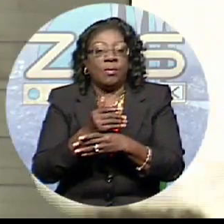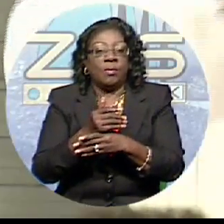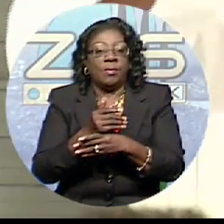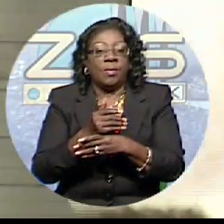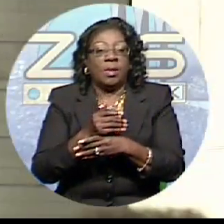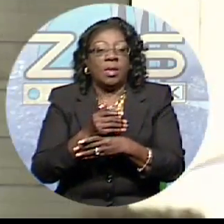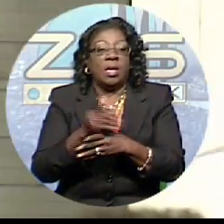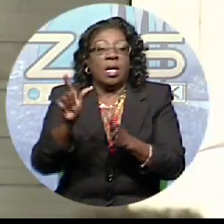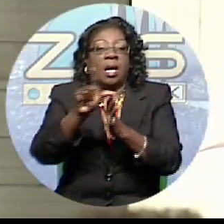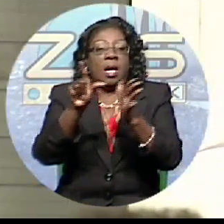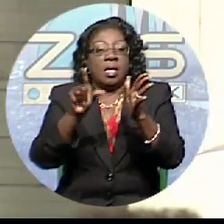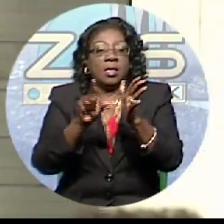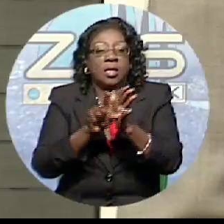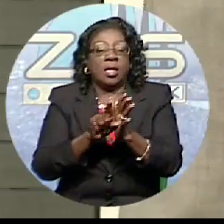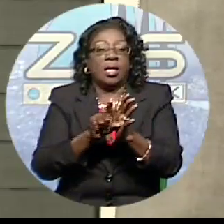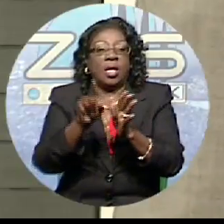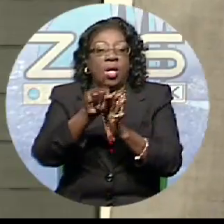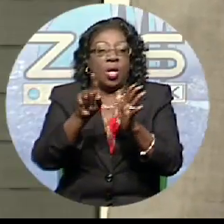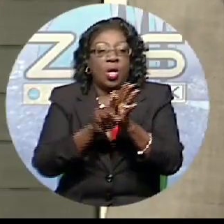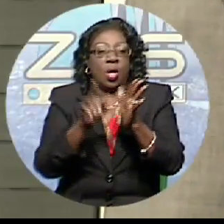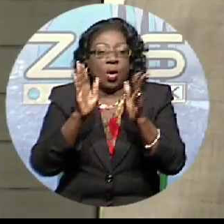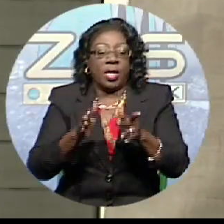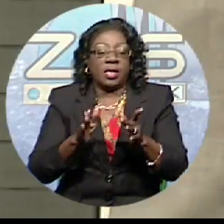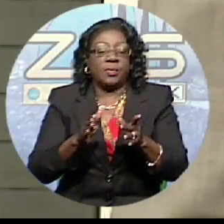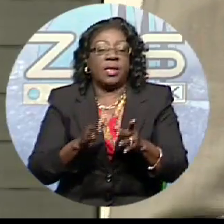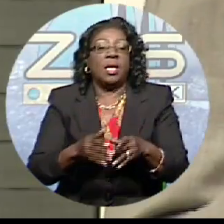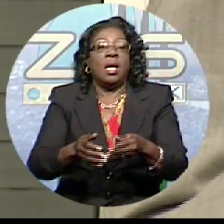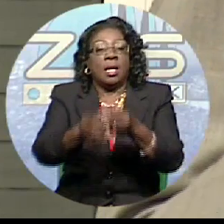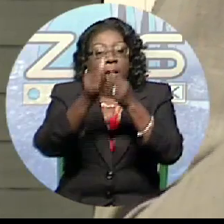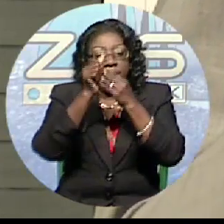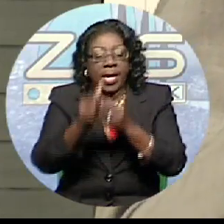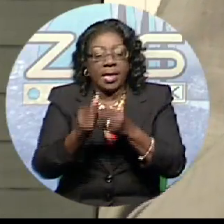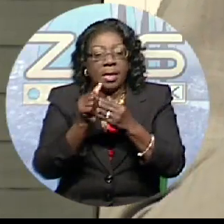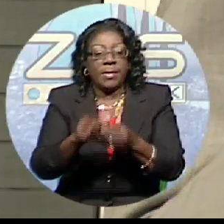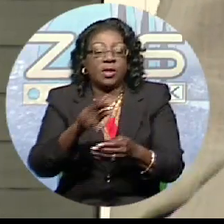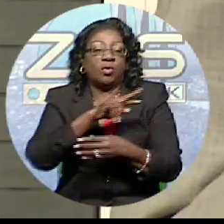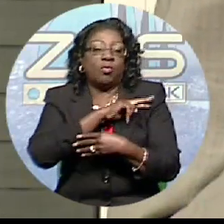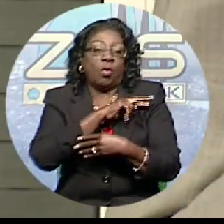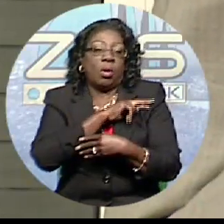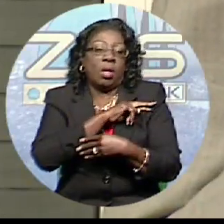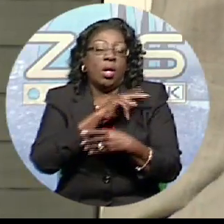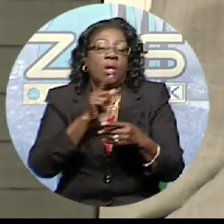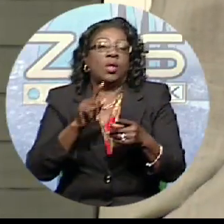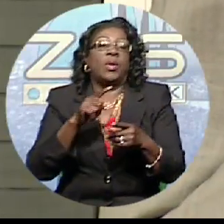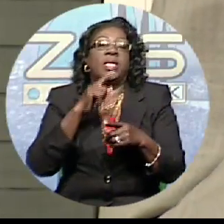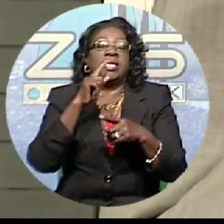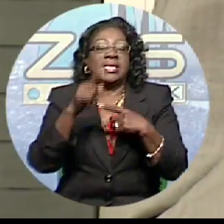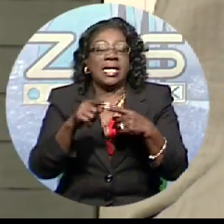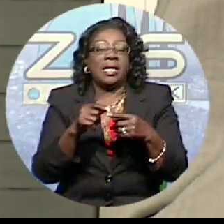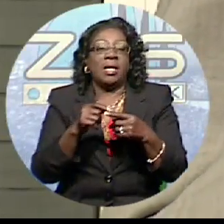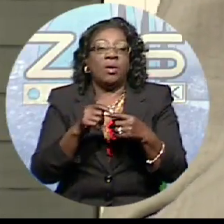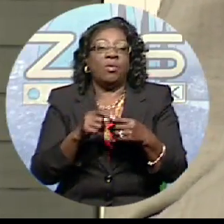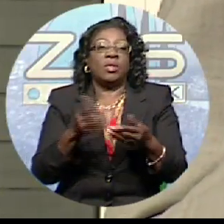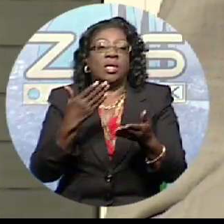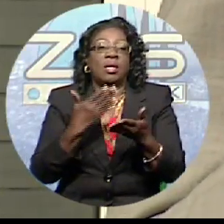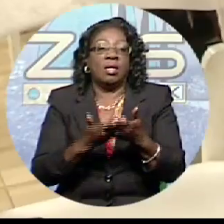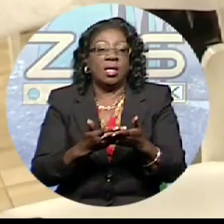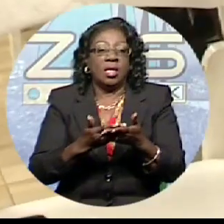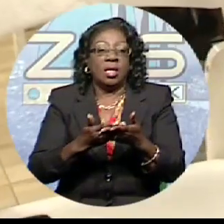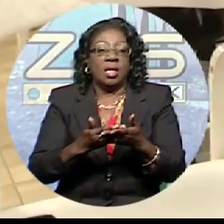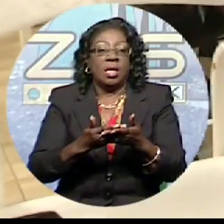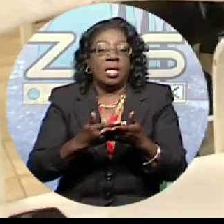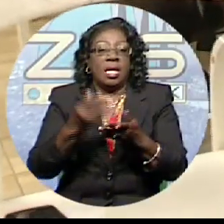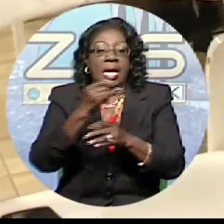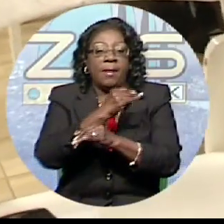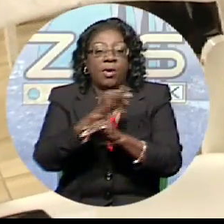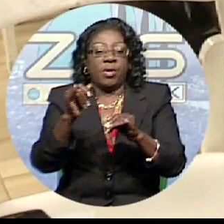Meantime, Attorney Smith commended Mr. Roker on what he described as a lawful, although inflexible, execution of immigration policy.